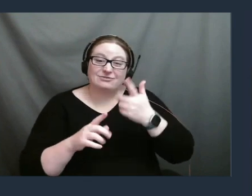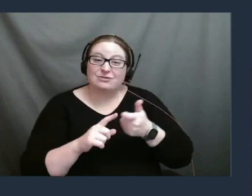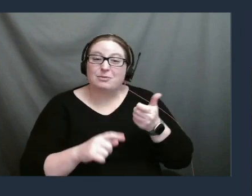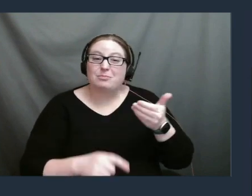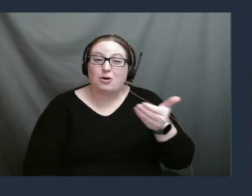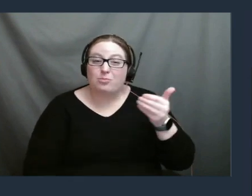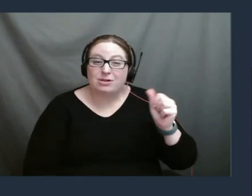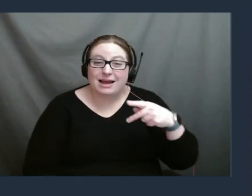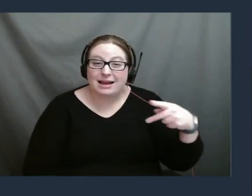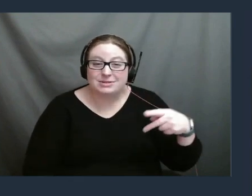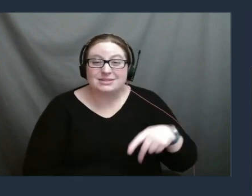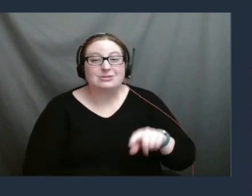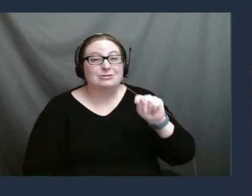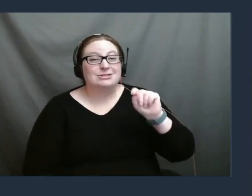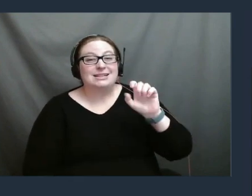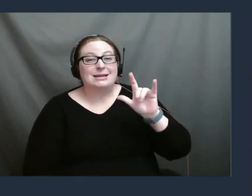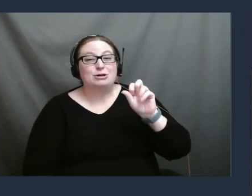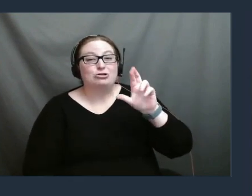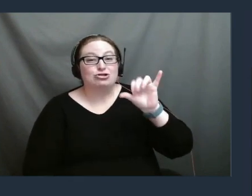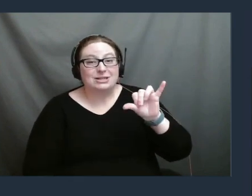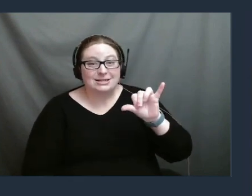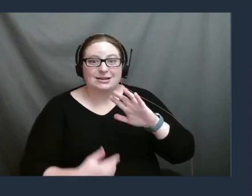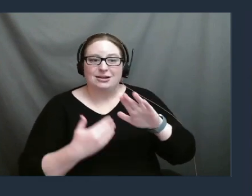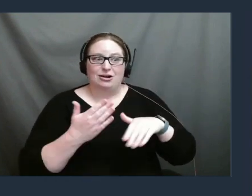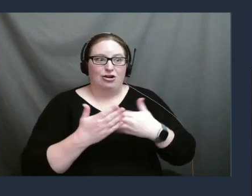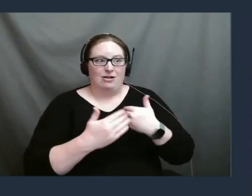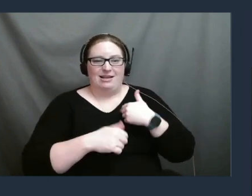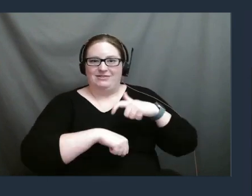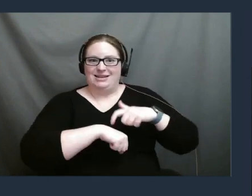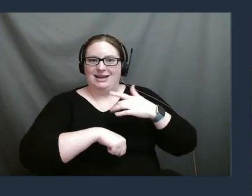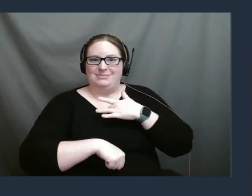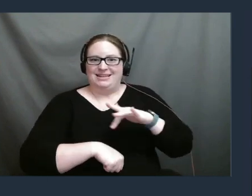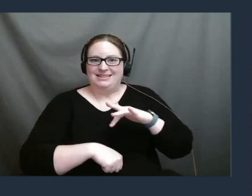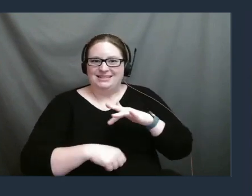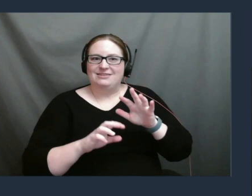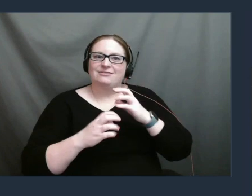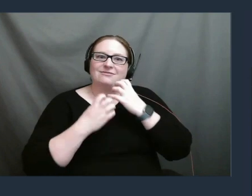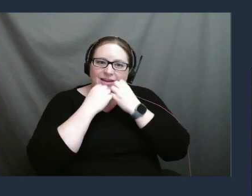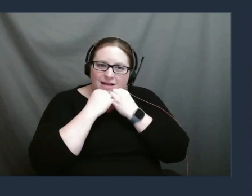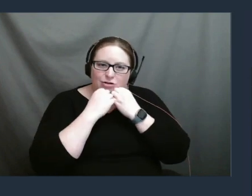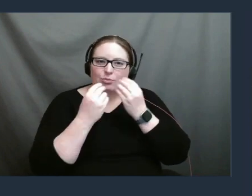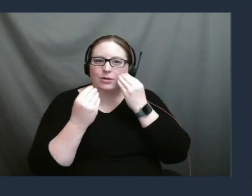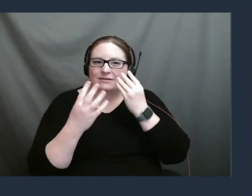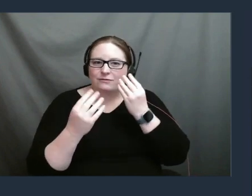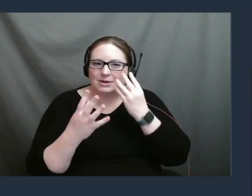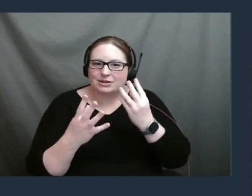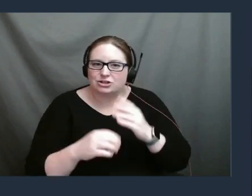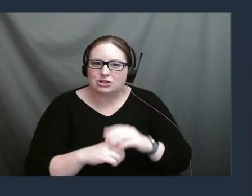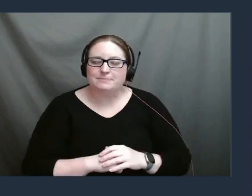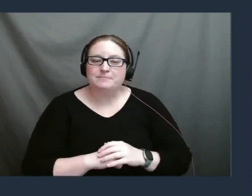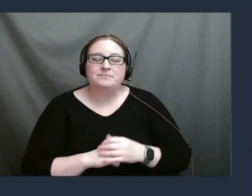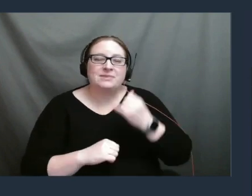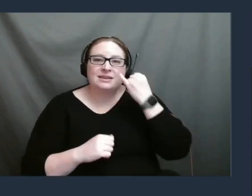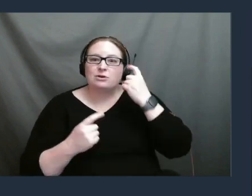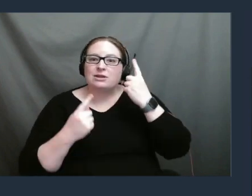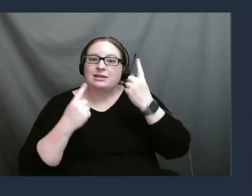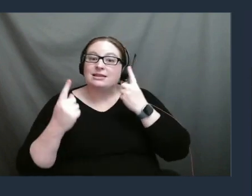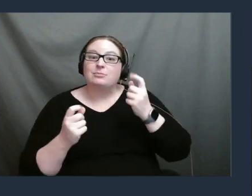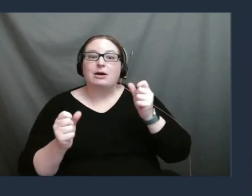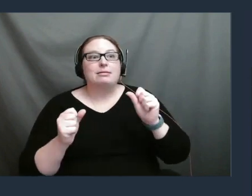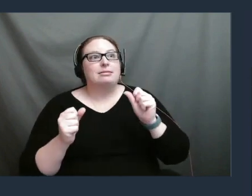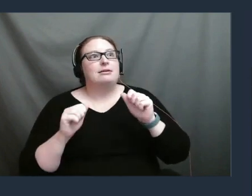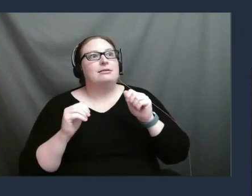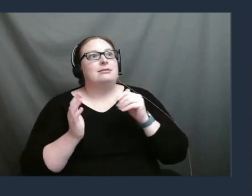IoT devices, they all contain time-sensitive, valuable information. If you think about the millions of IoT devices across